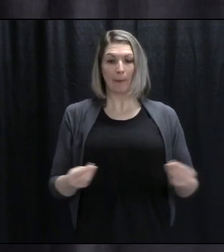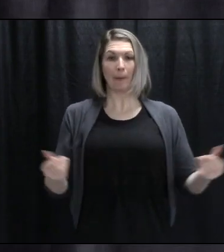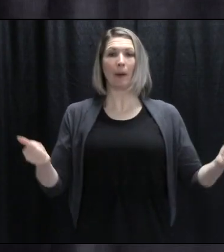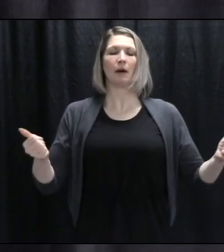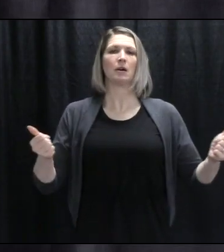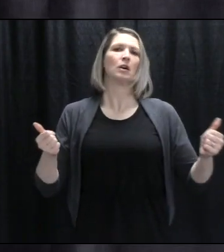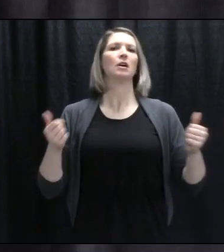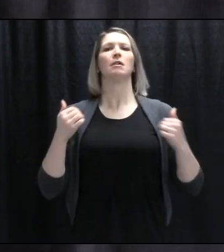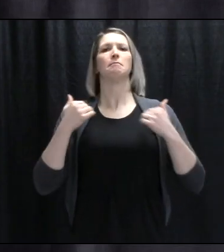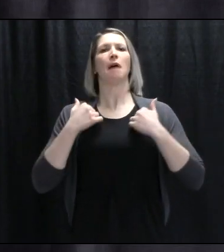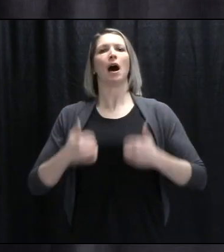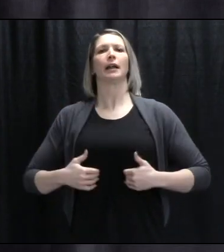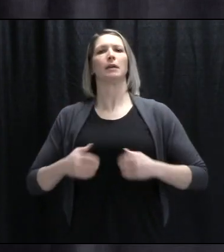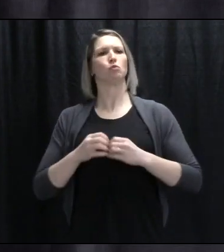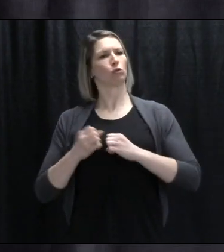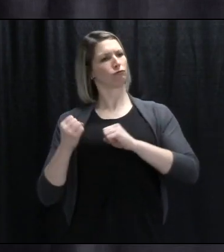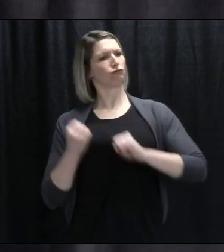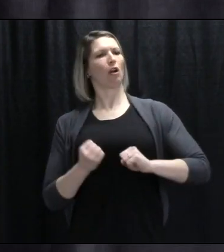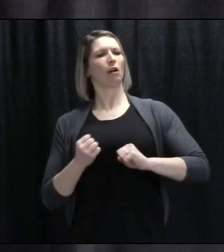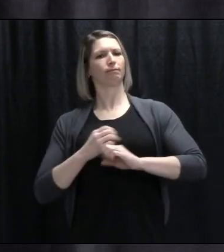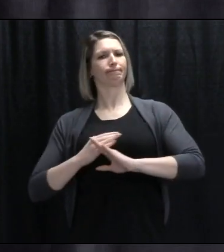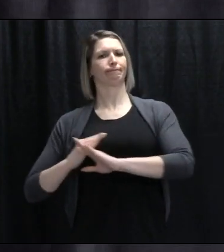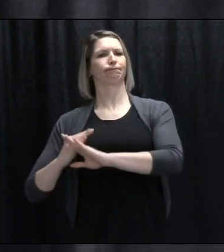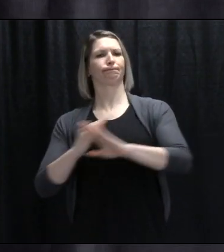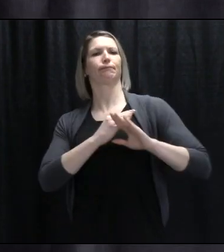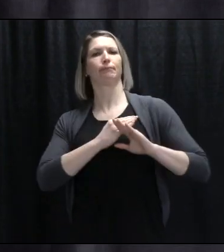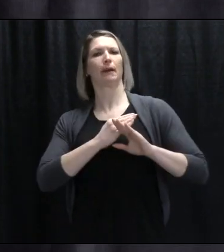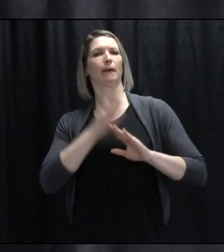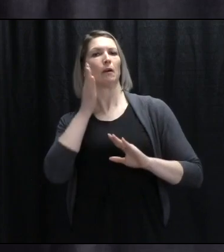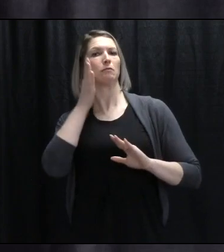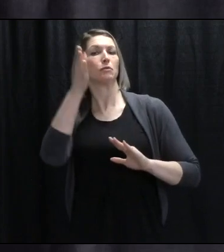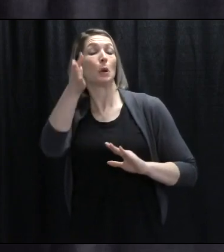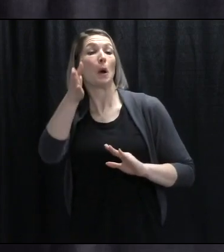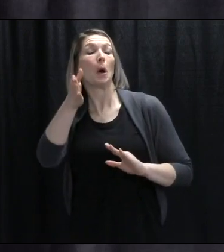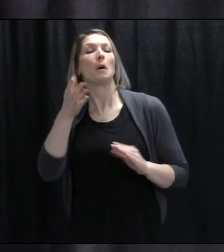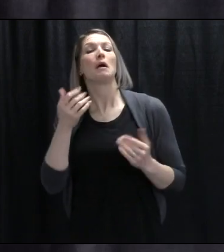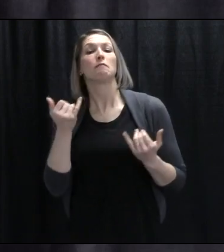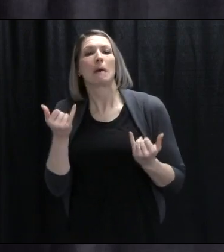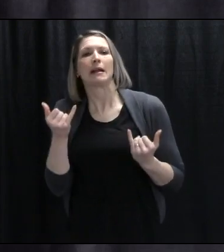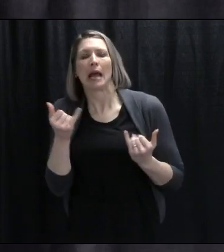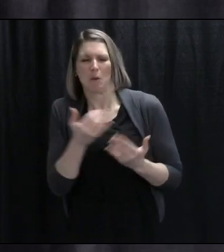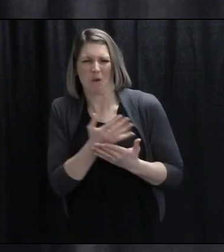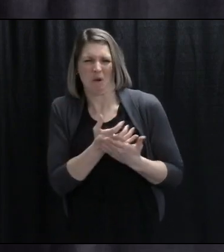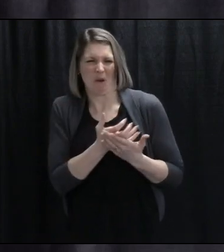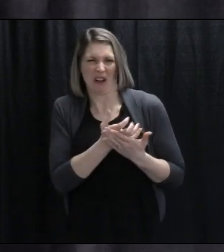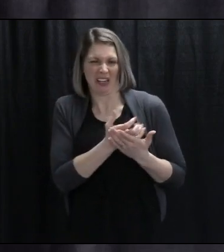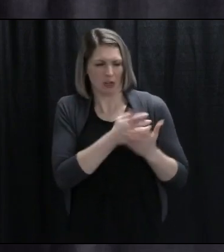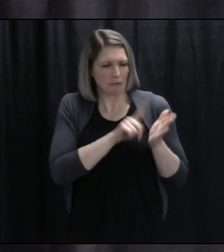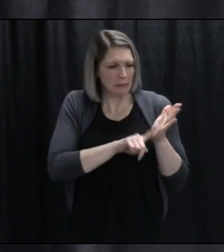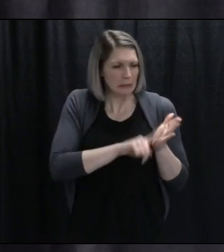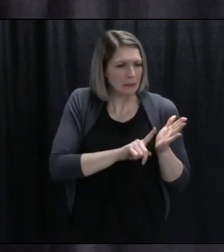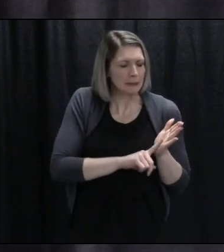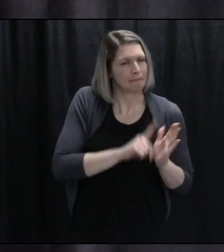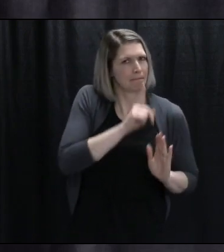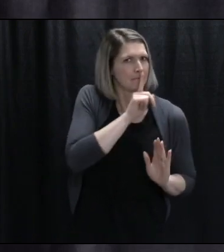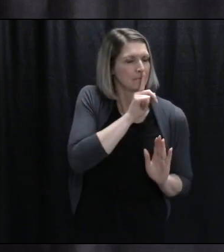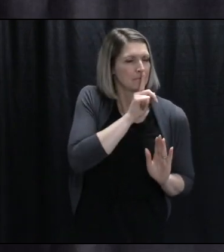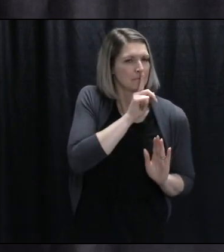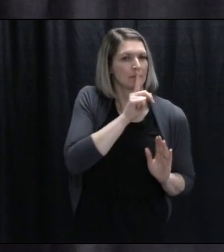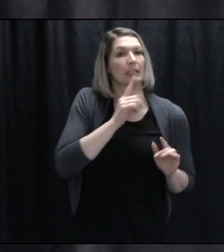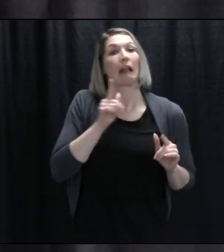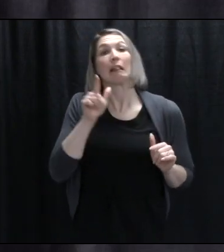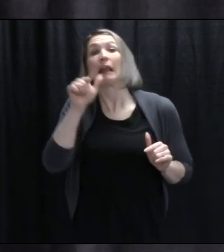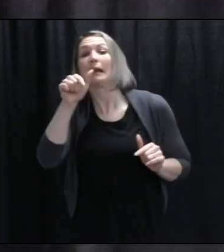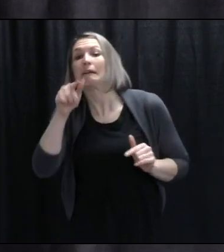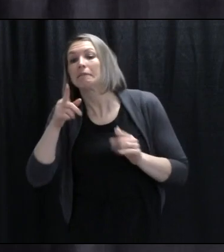definitively how long that immunity lasts for COVID-19, but we would expect that there would be